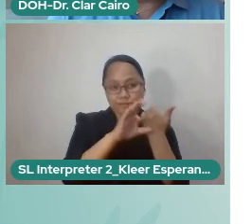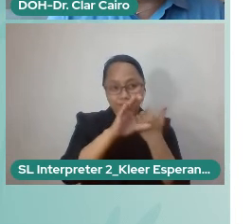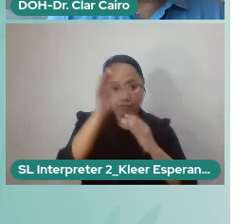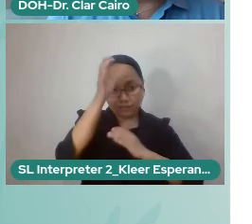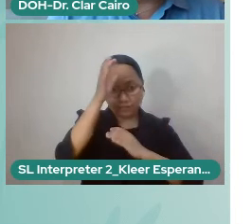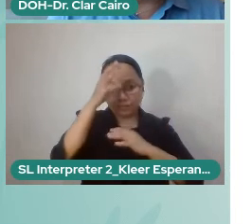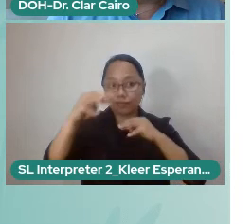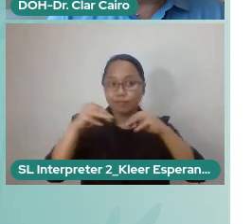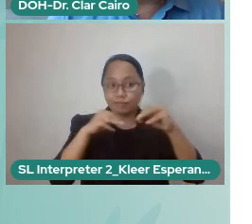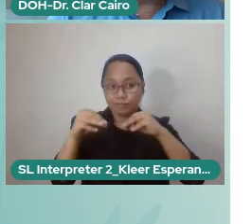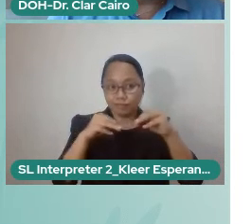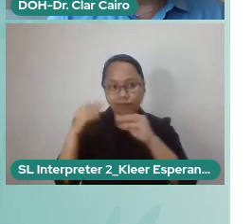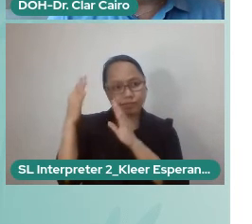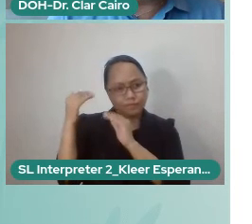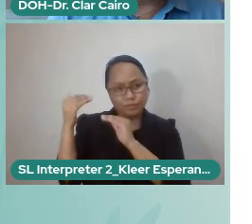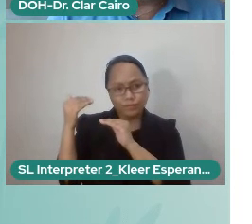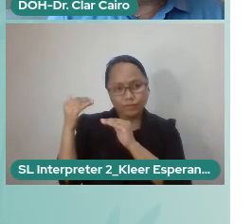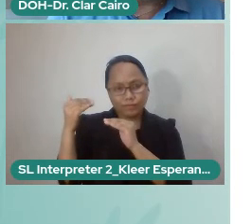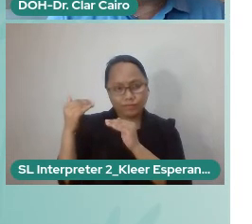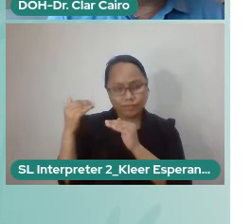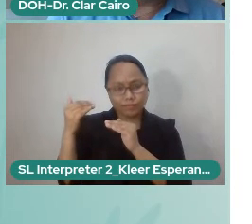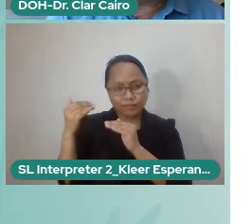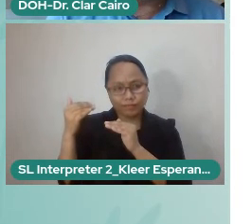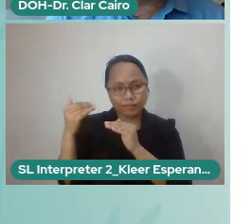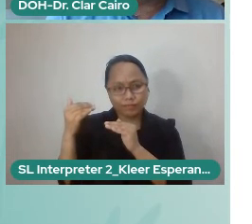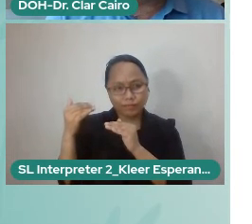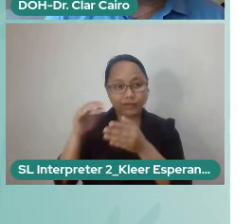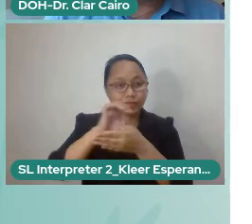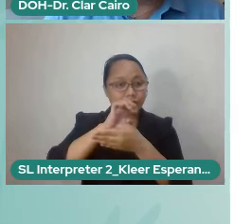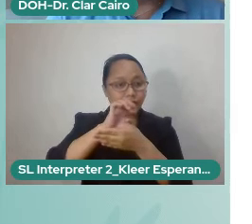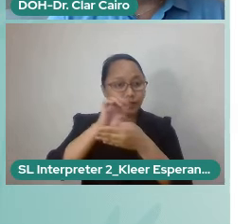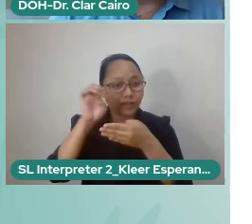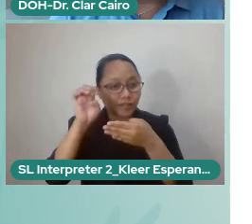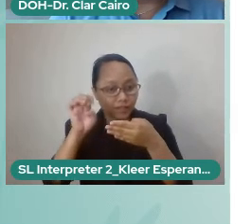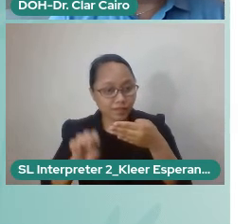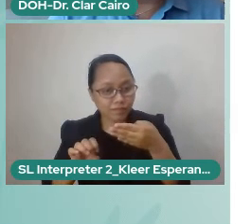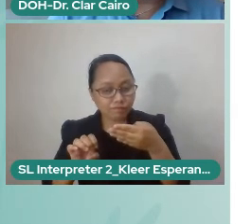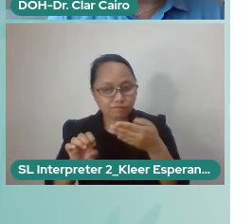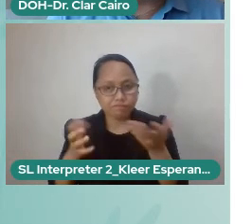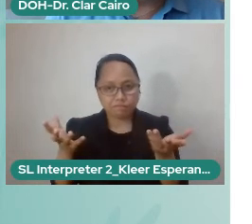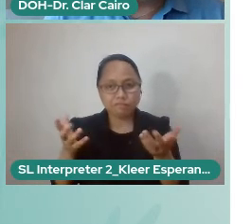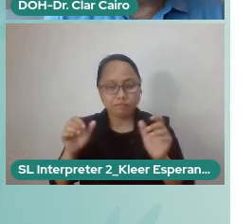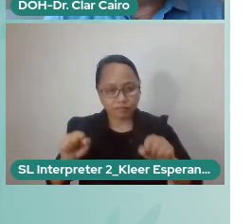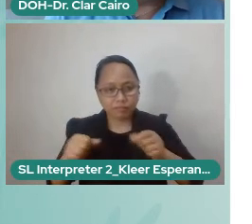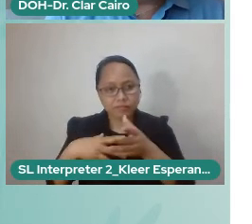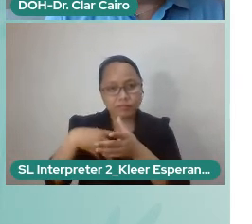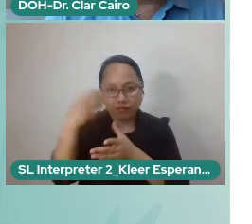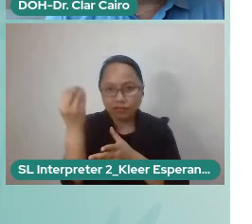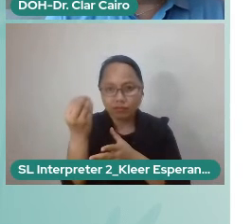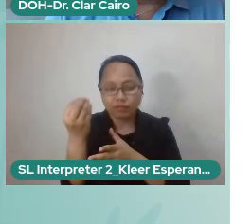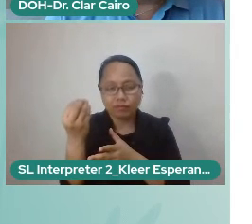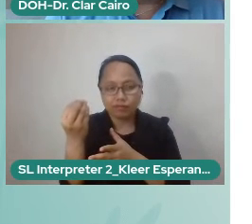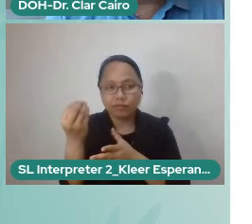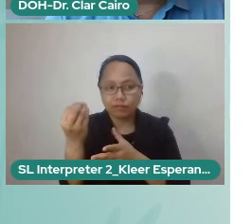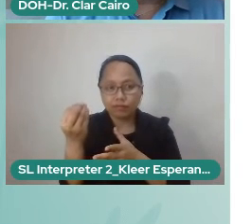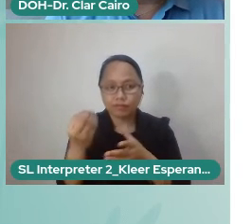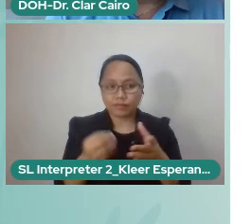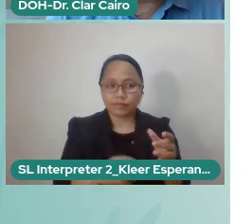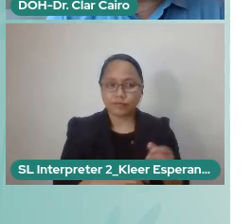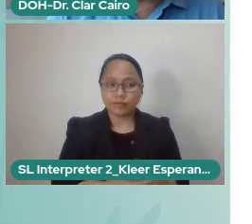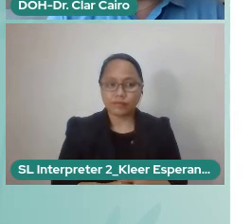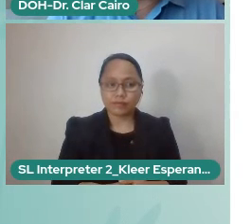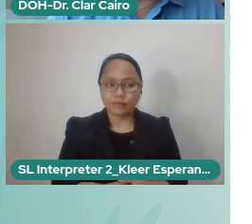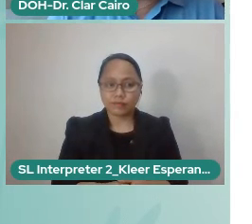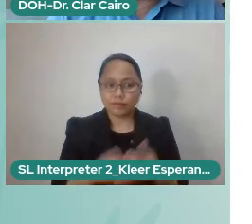Hopefully, before the year ends, it will be out in the country. And then for the